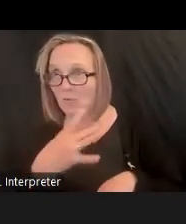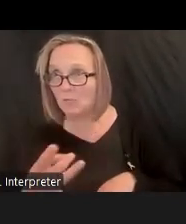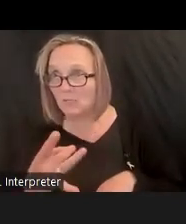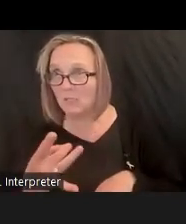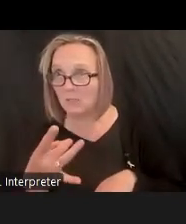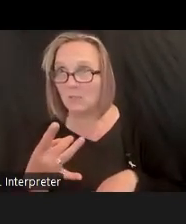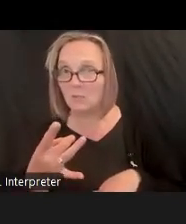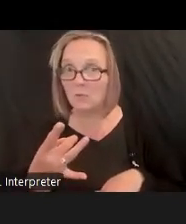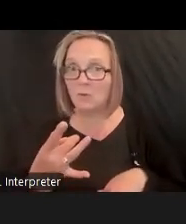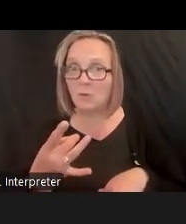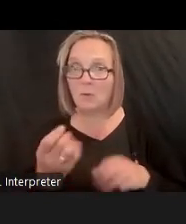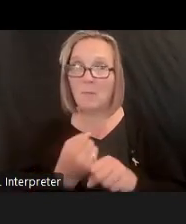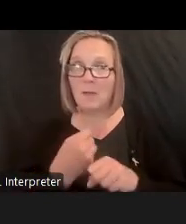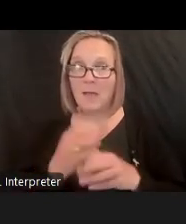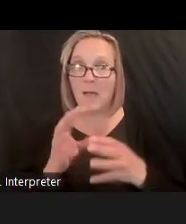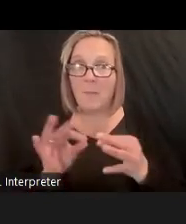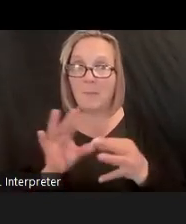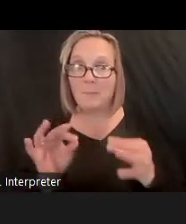comment.